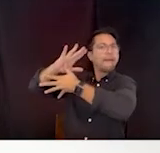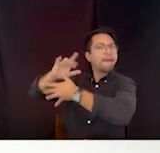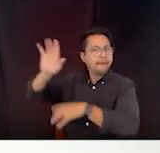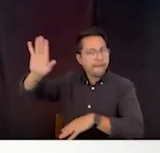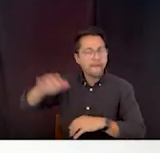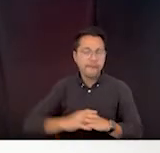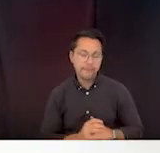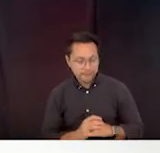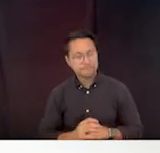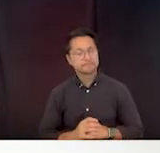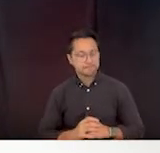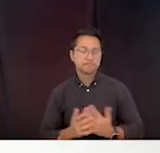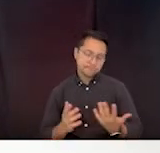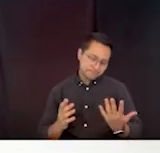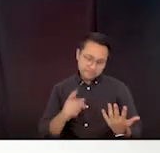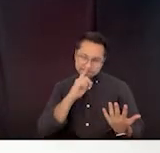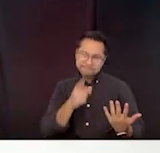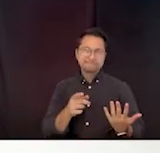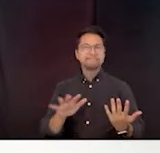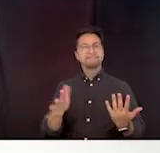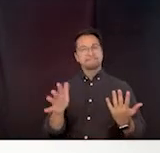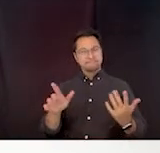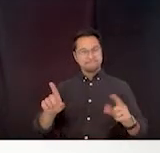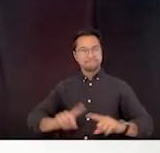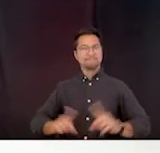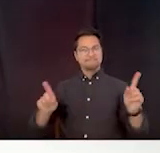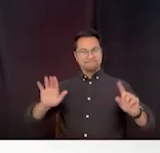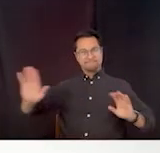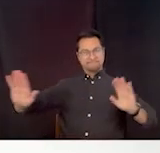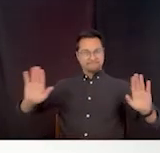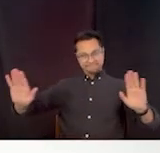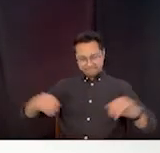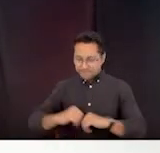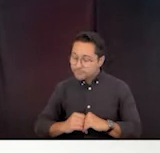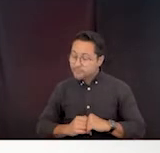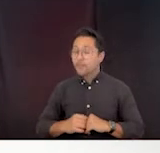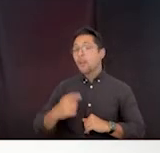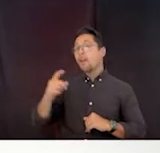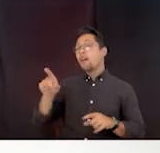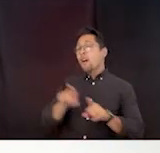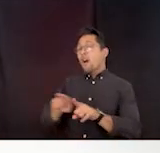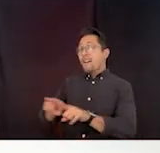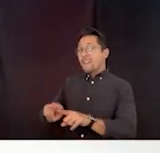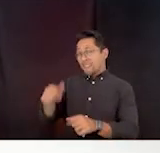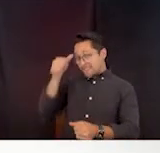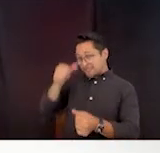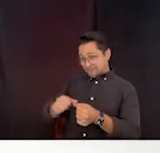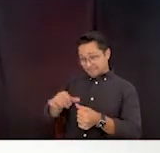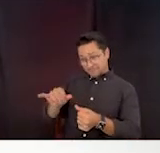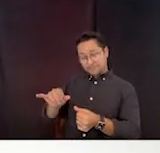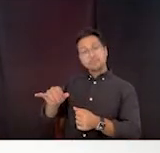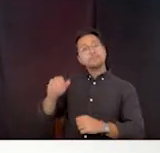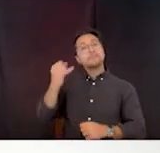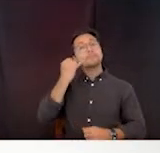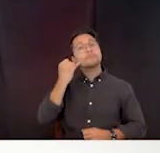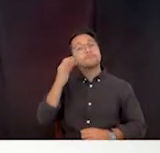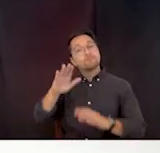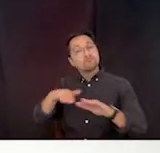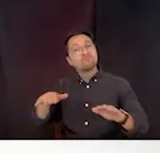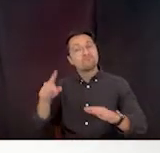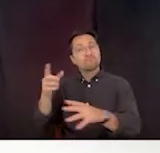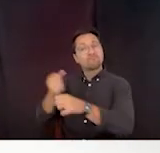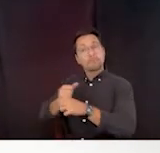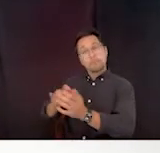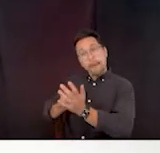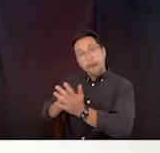them to be. So it's just a little bit different. The other thing that's worthy of noting is the fact that if your child is receiving